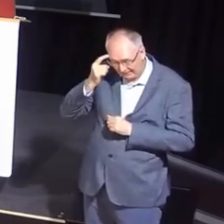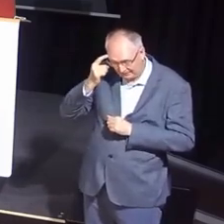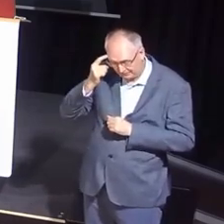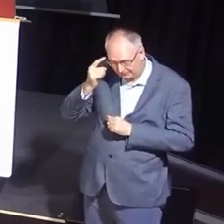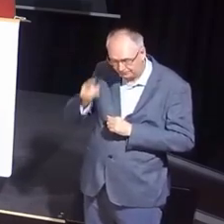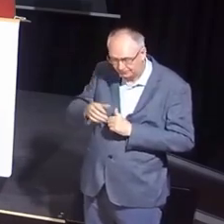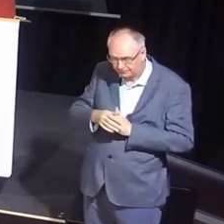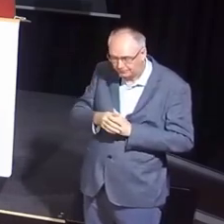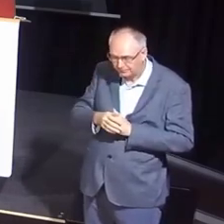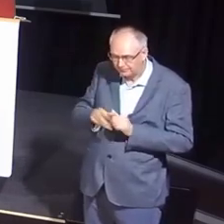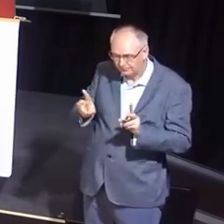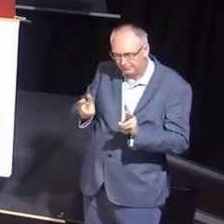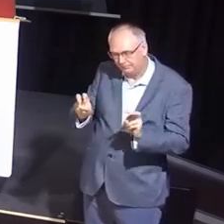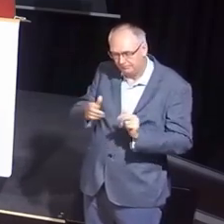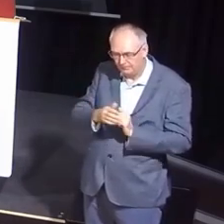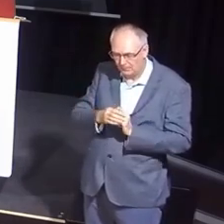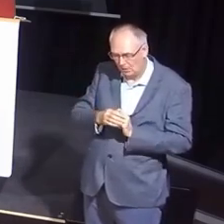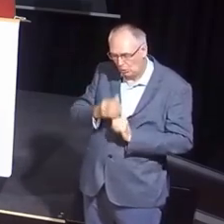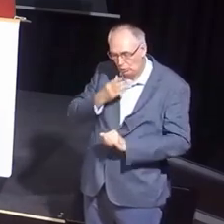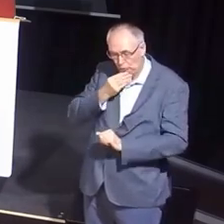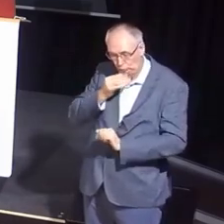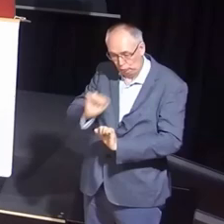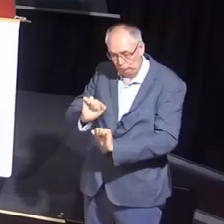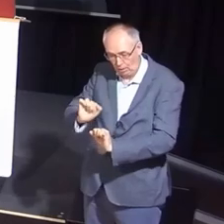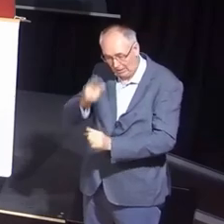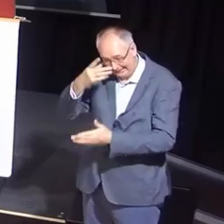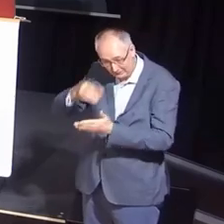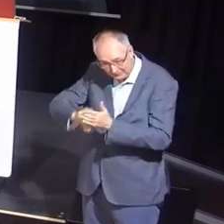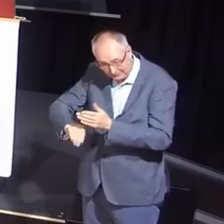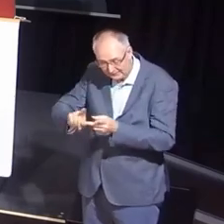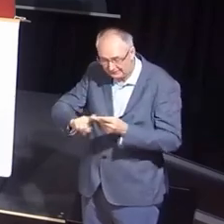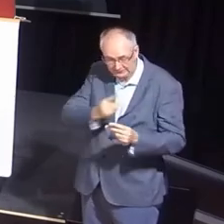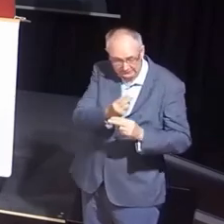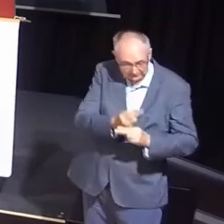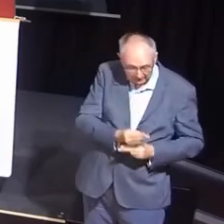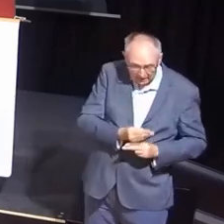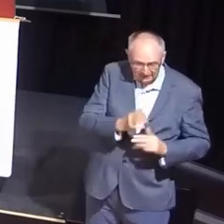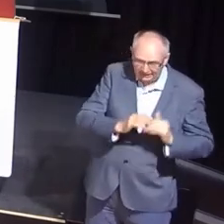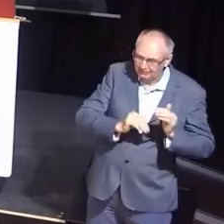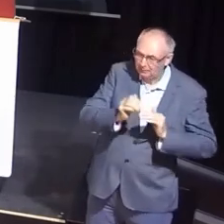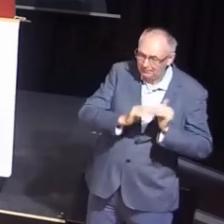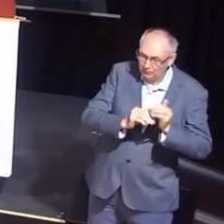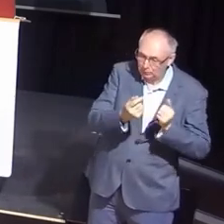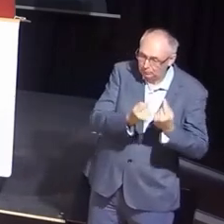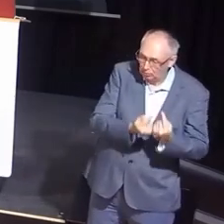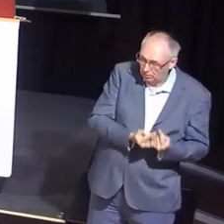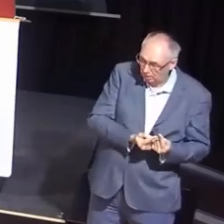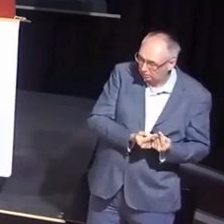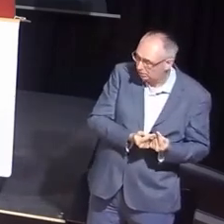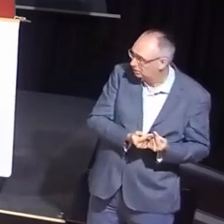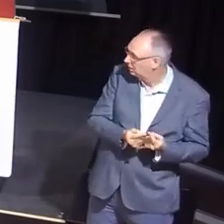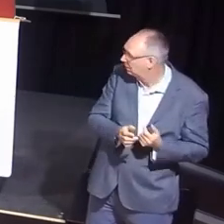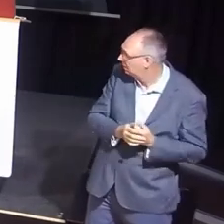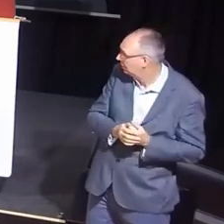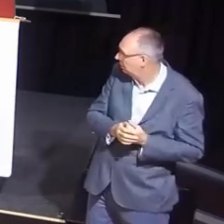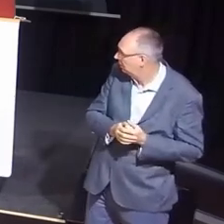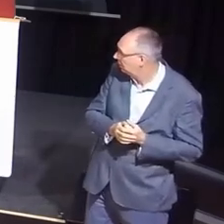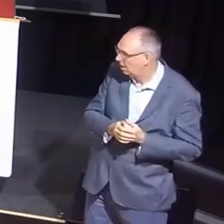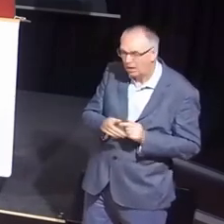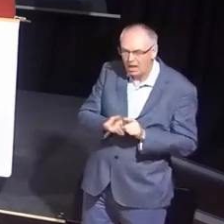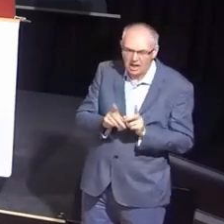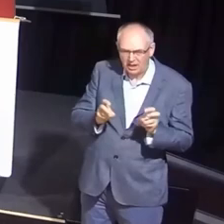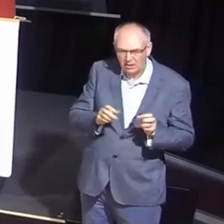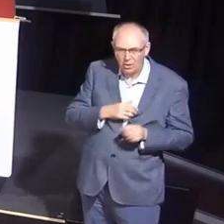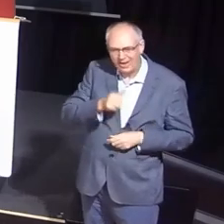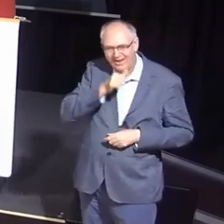there's user experience design, and when we build usable products, and there are like nice to haves